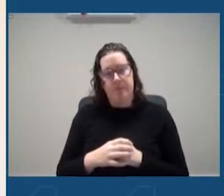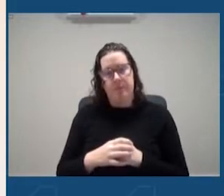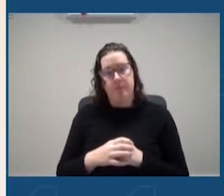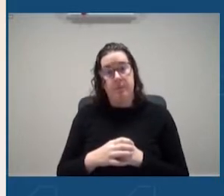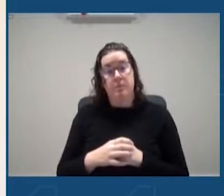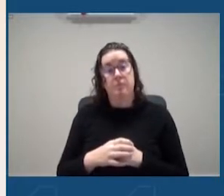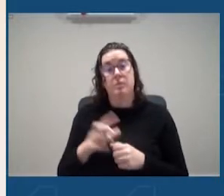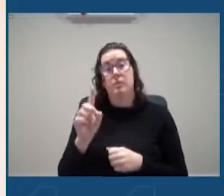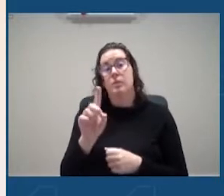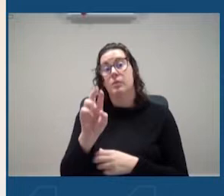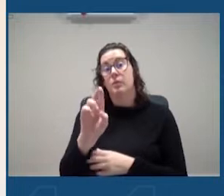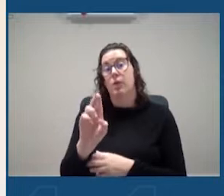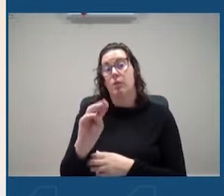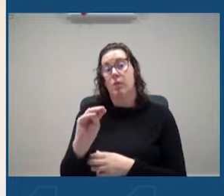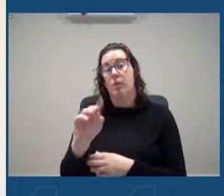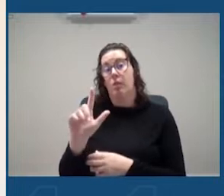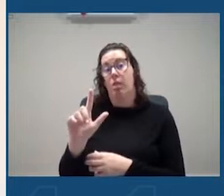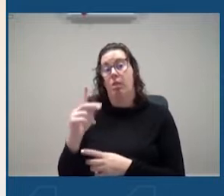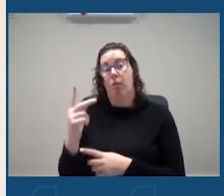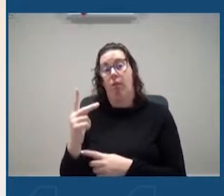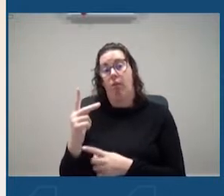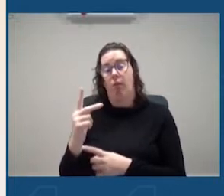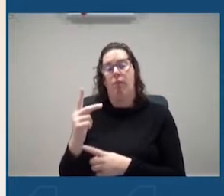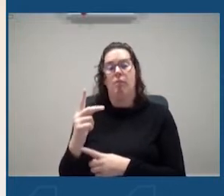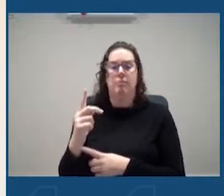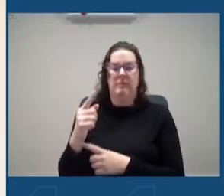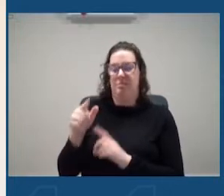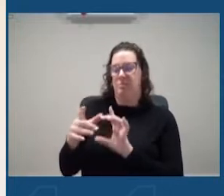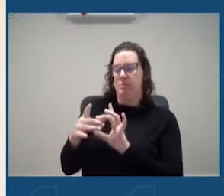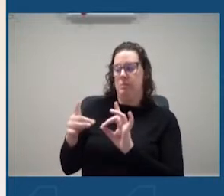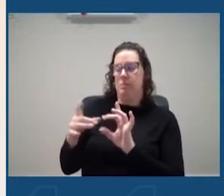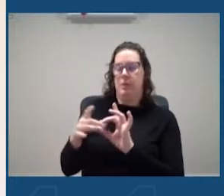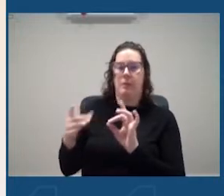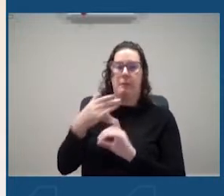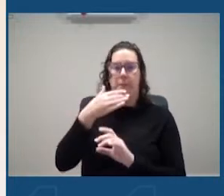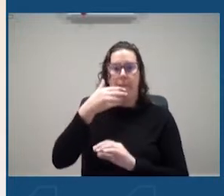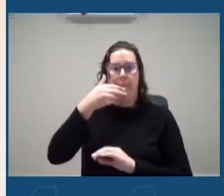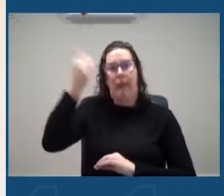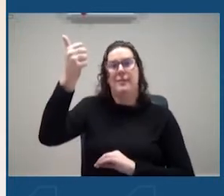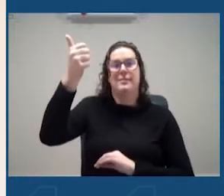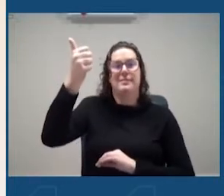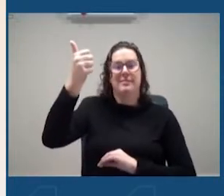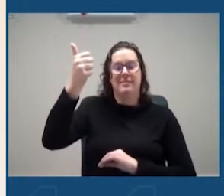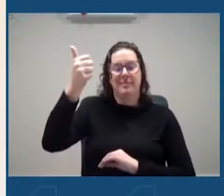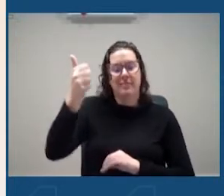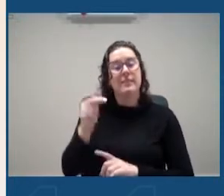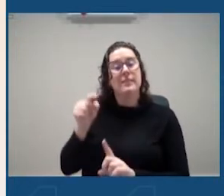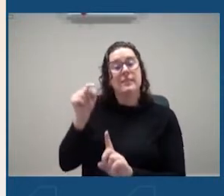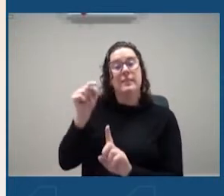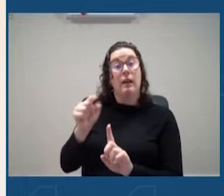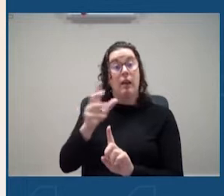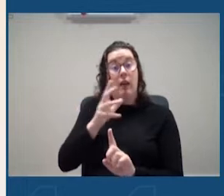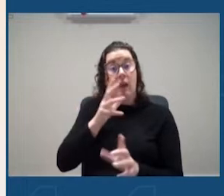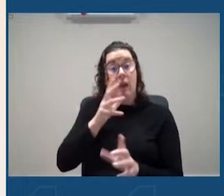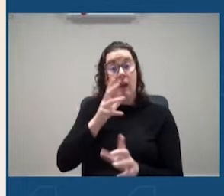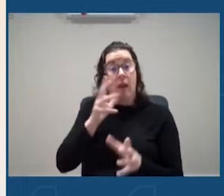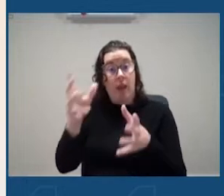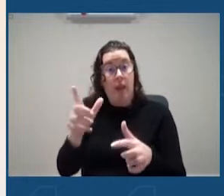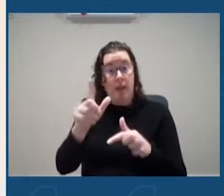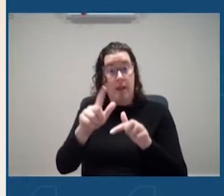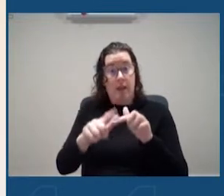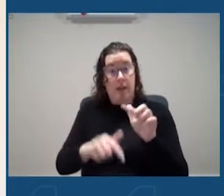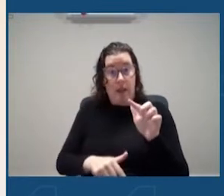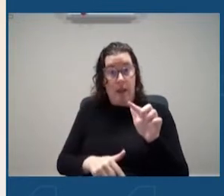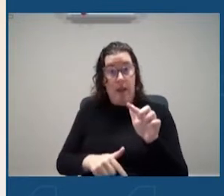Dr. King said it better than anyone I've ever heard, that hate can't drive out